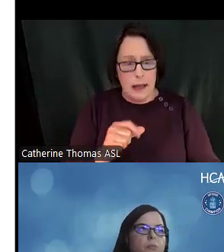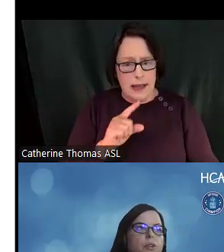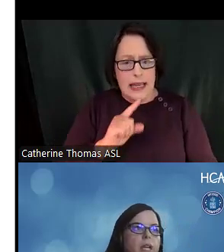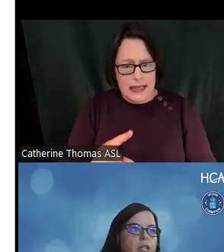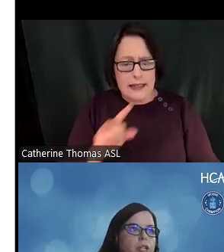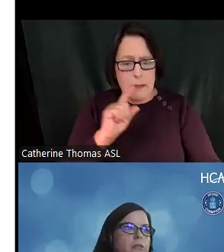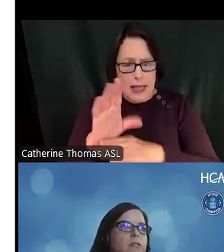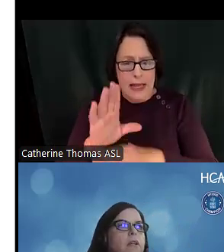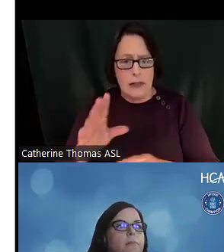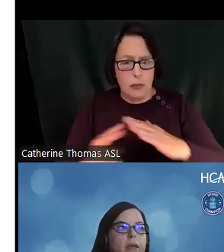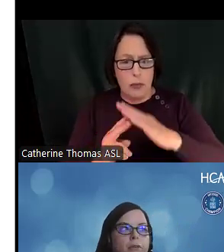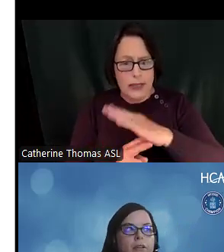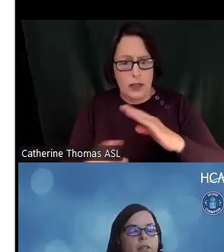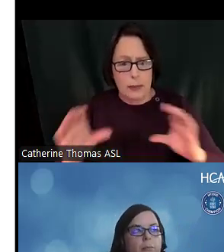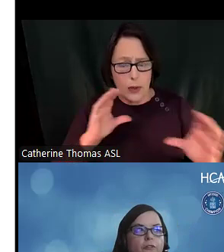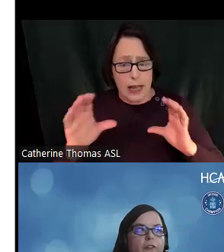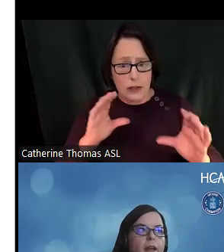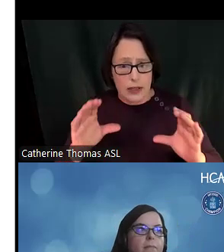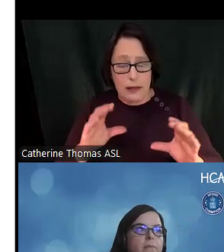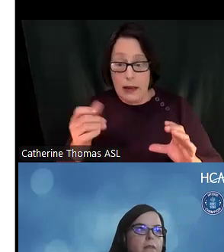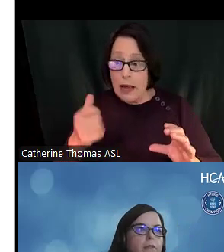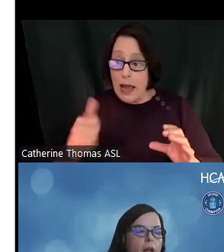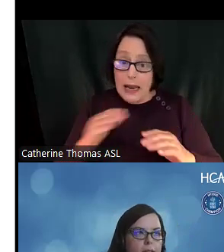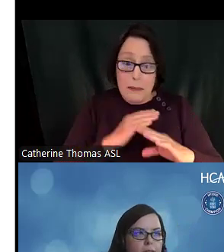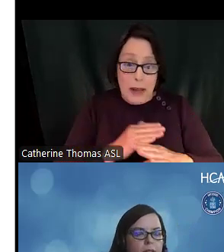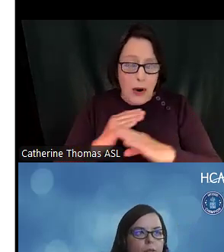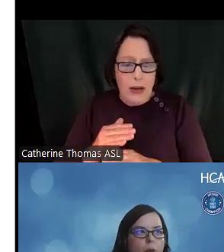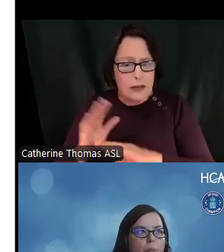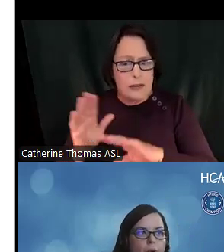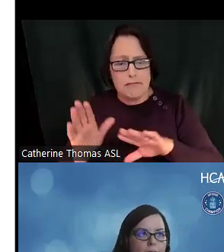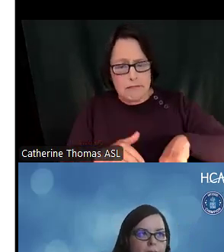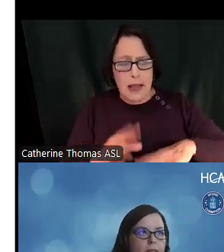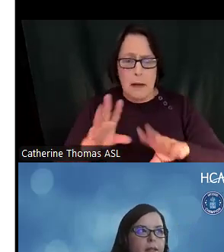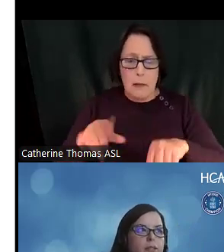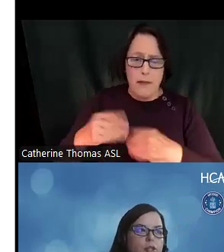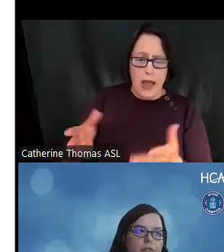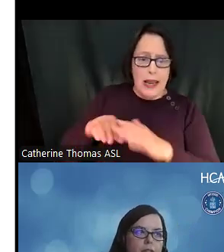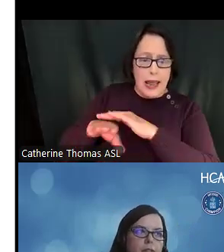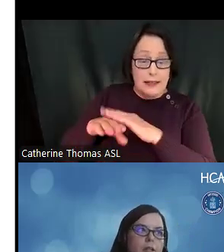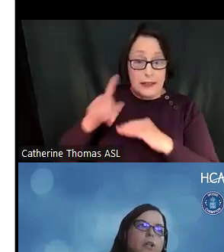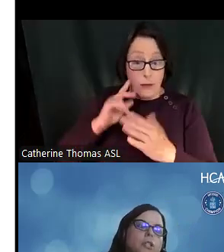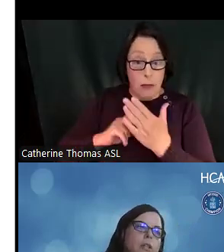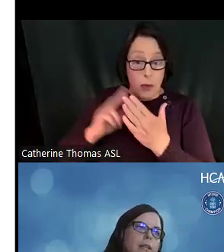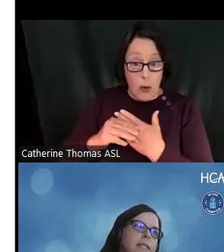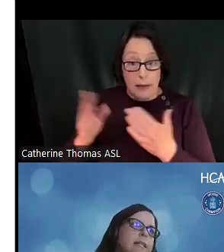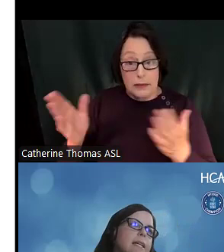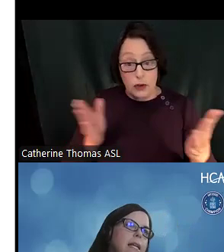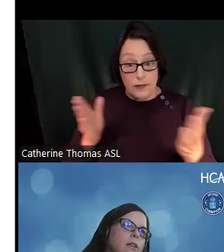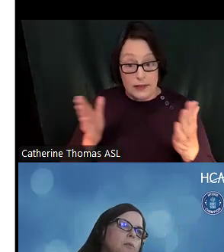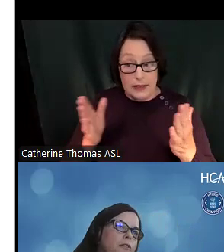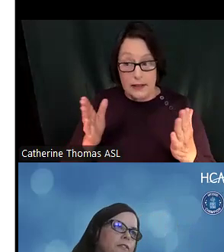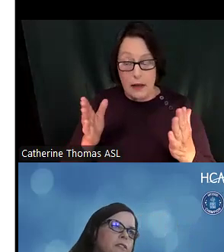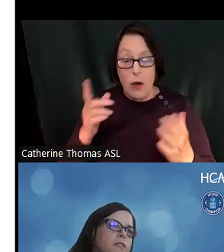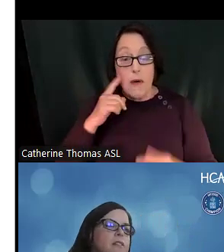bridging communications barriers and providing meaningful access to our programs and services to limited